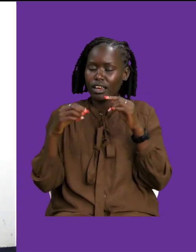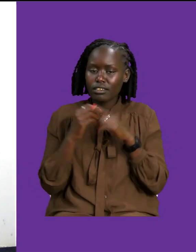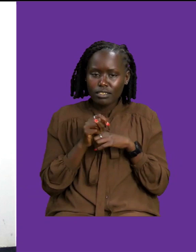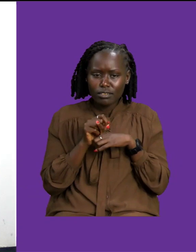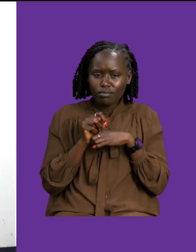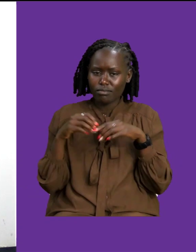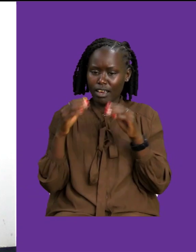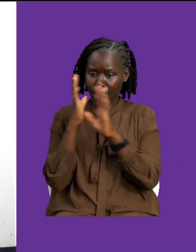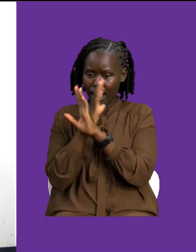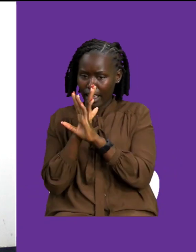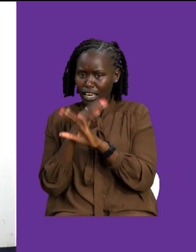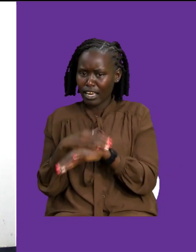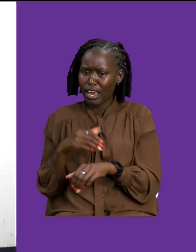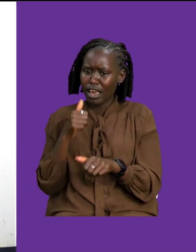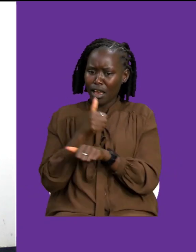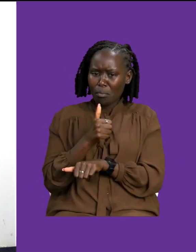randomly.